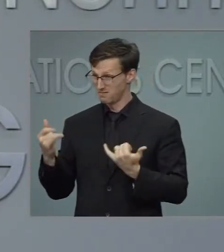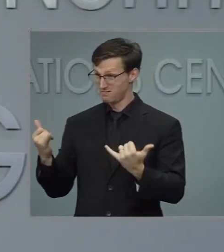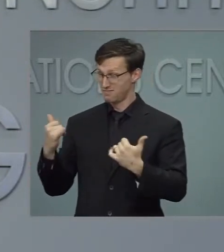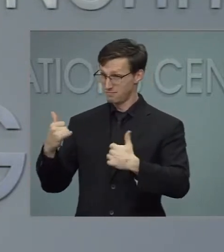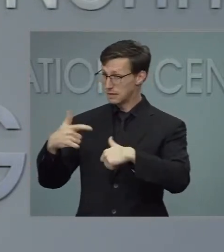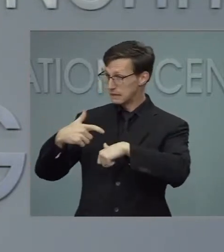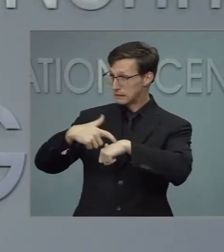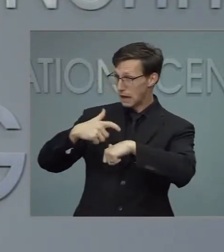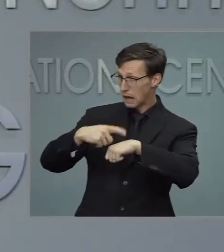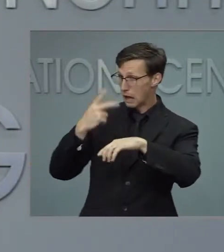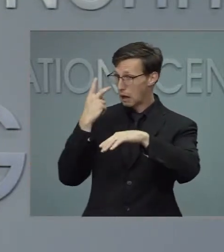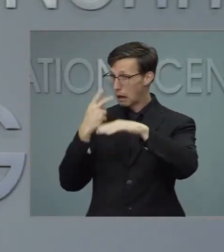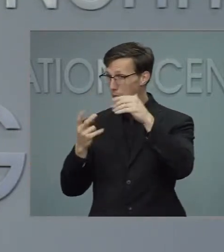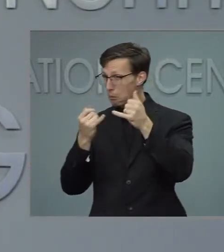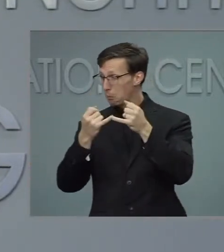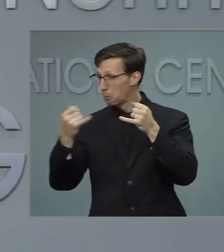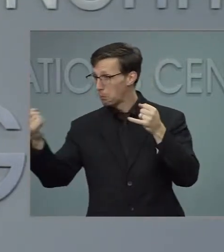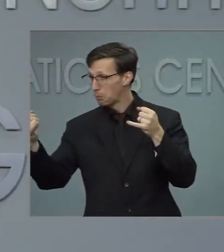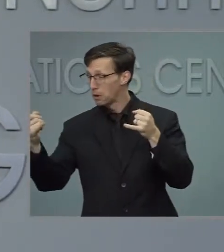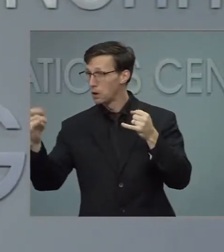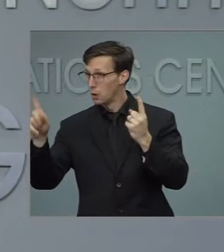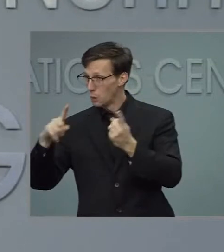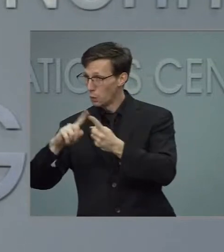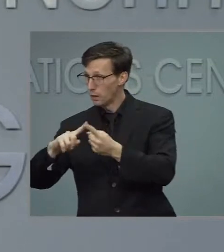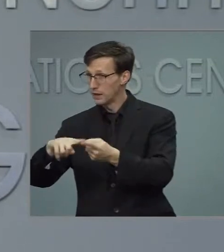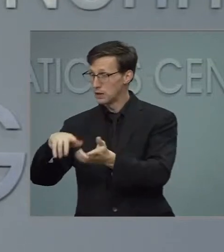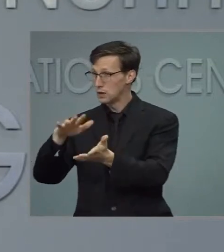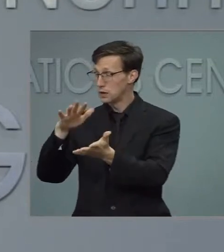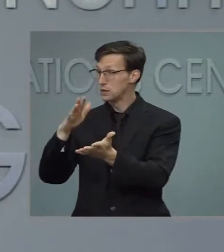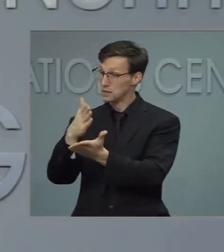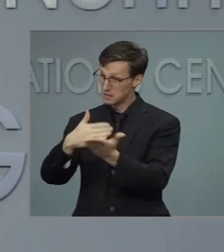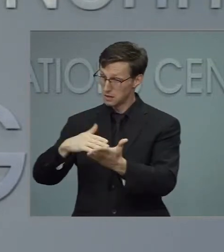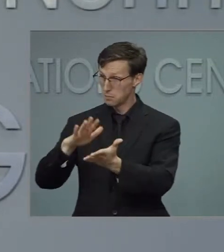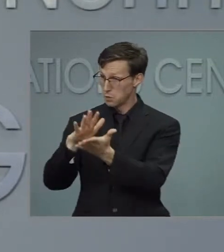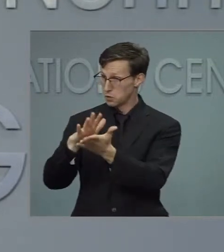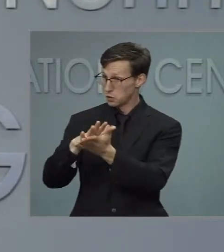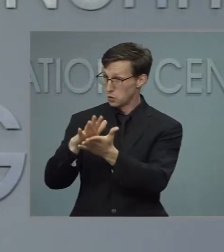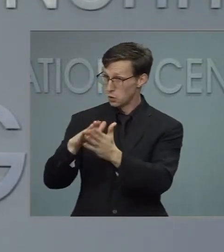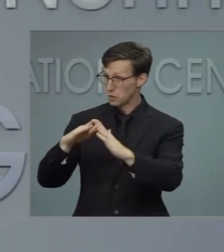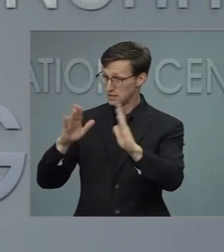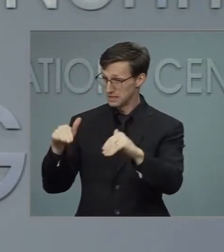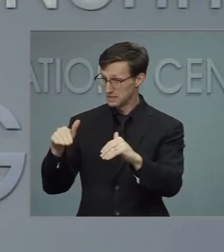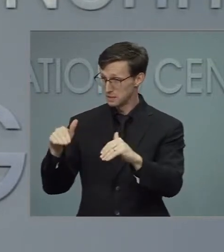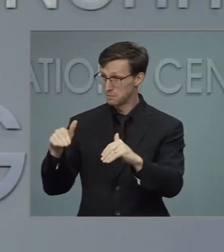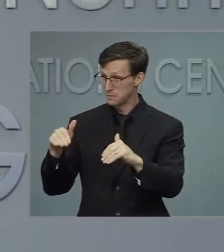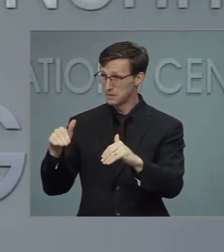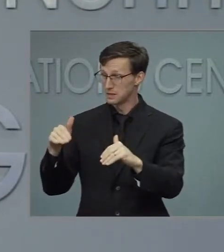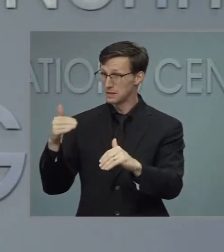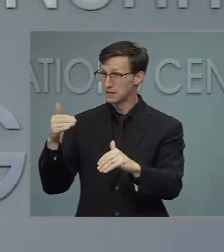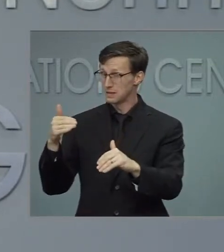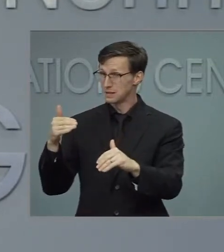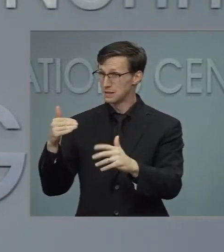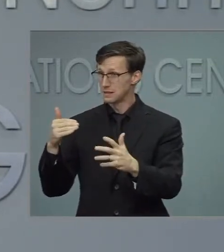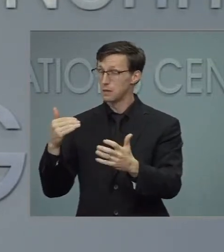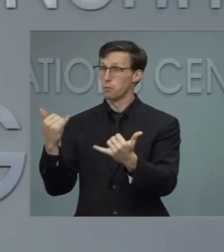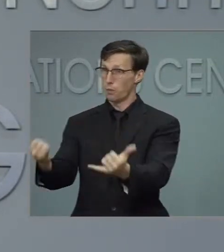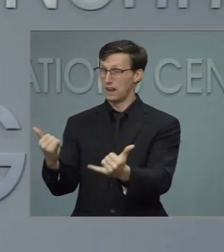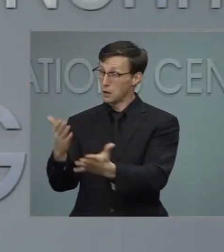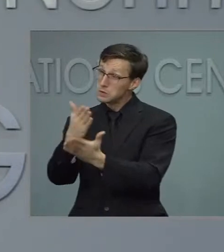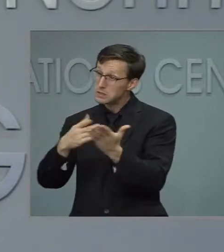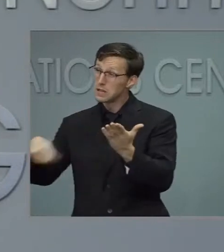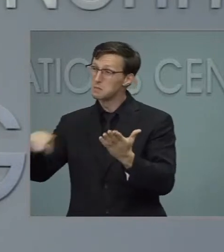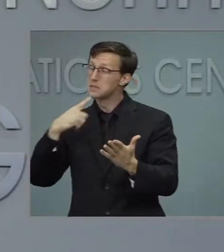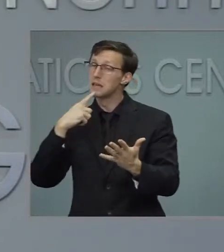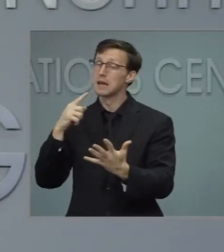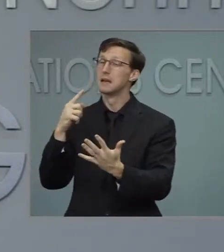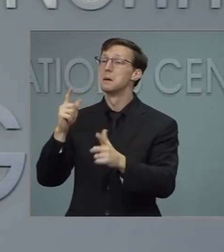timeline for when you expect school districts who are making masks optional to respond in terms